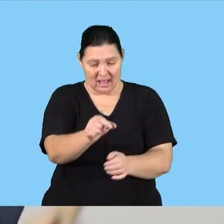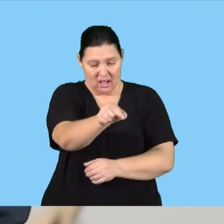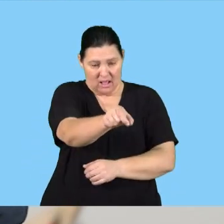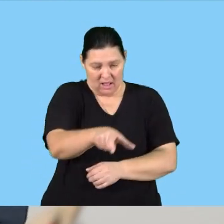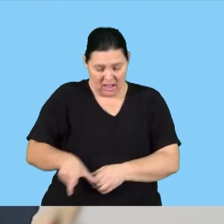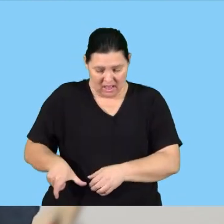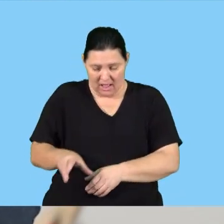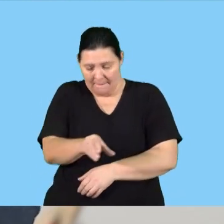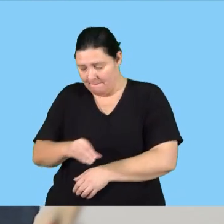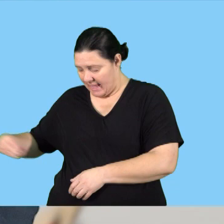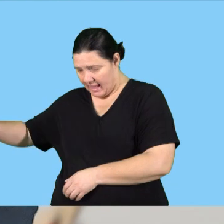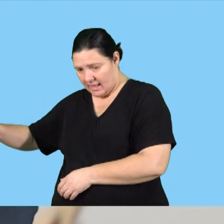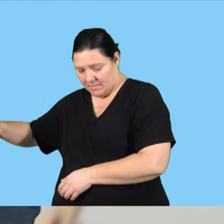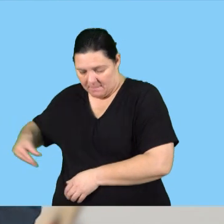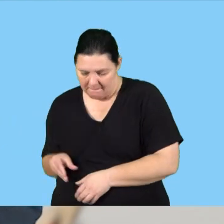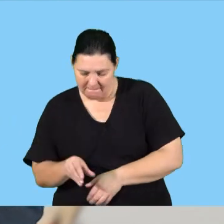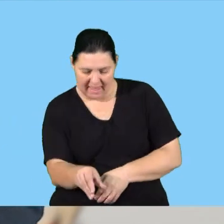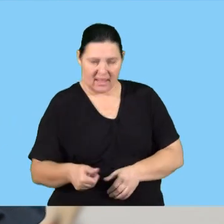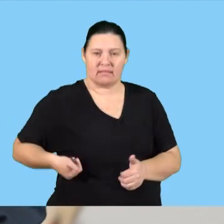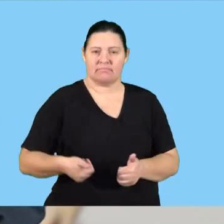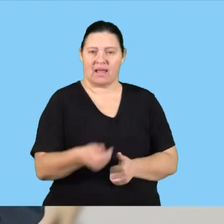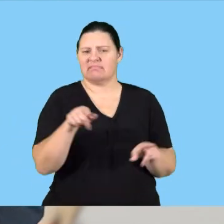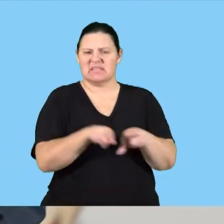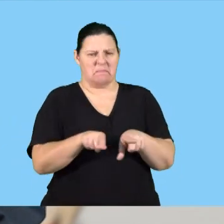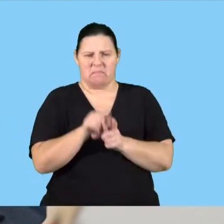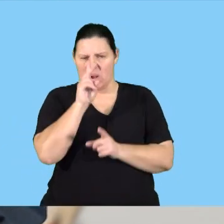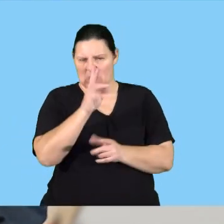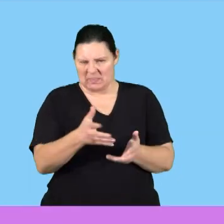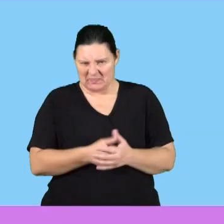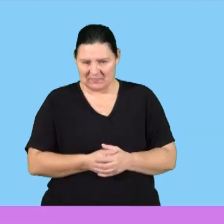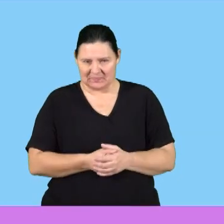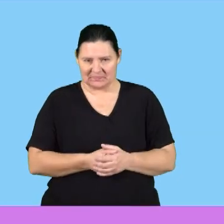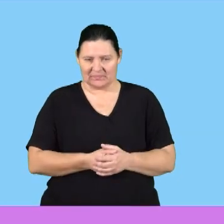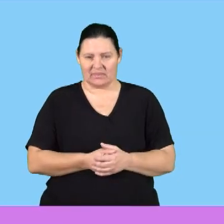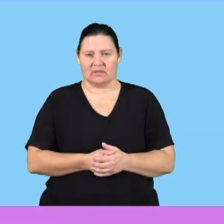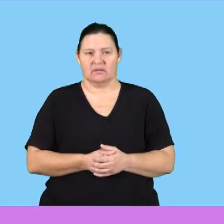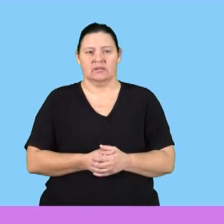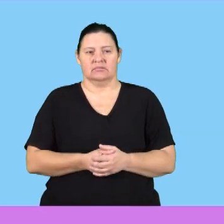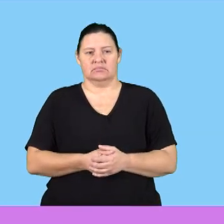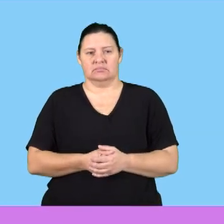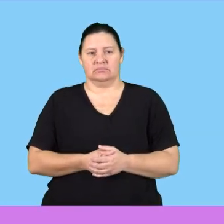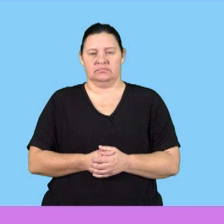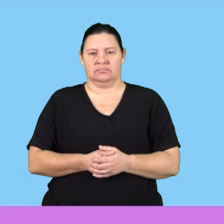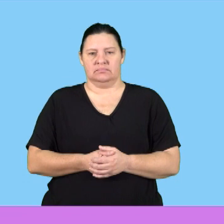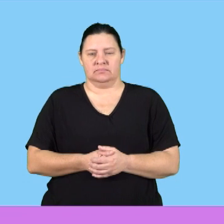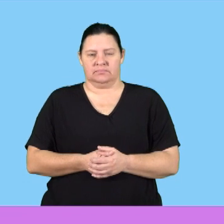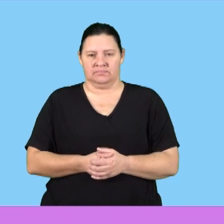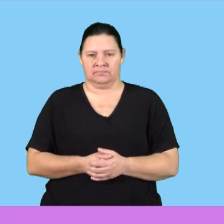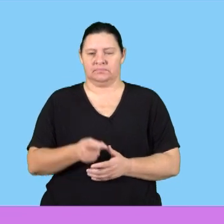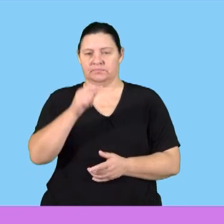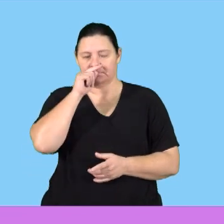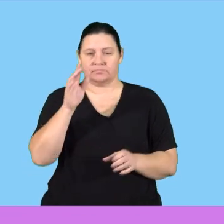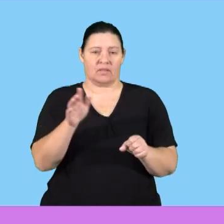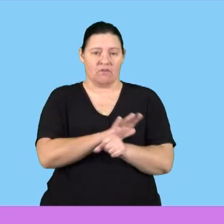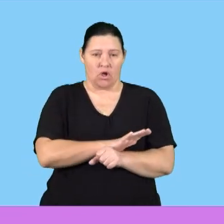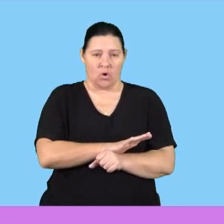back to its original cake. Okay, now in this lesson, we are going to cover